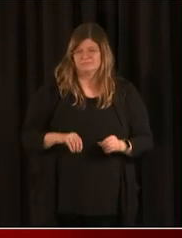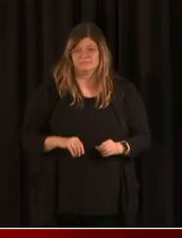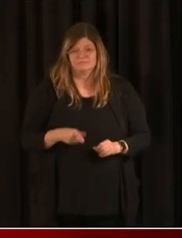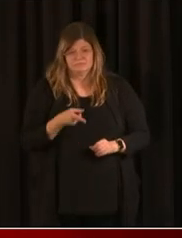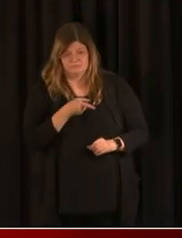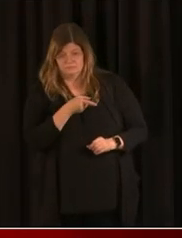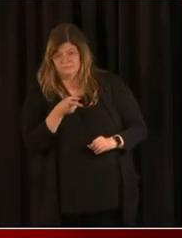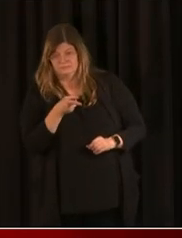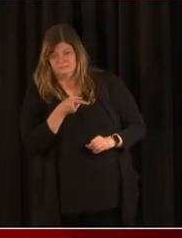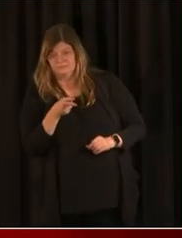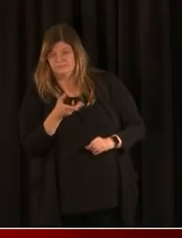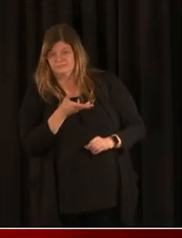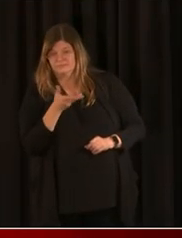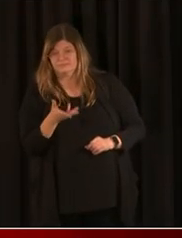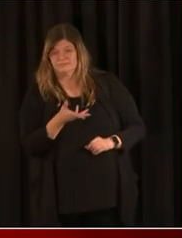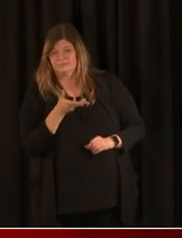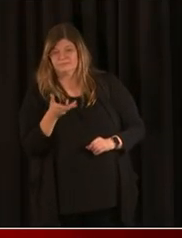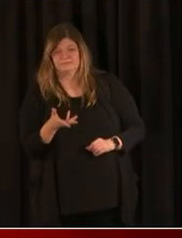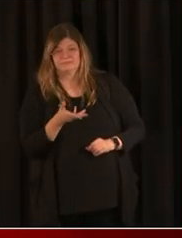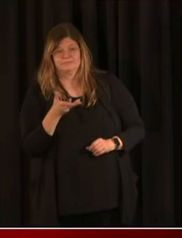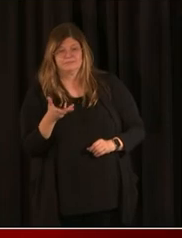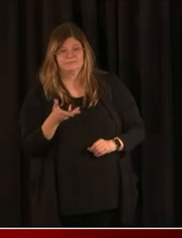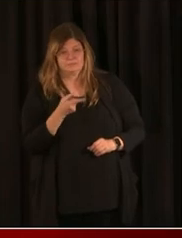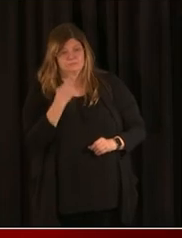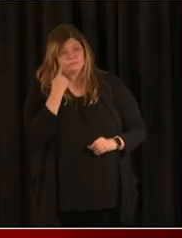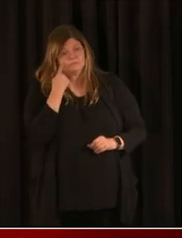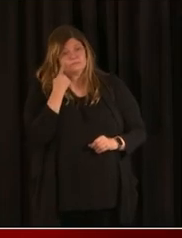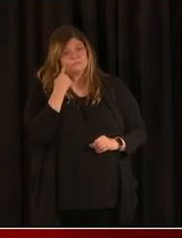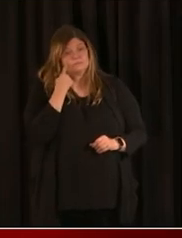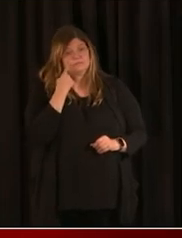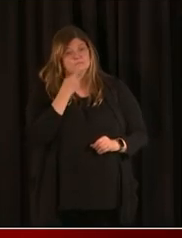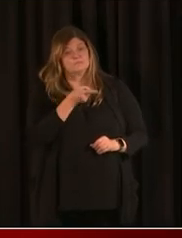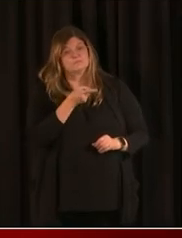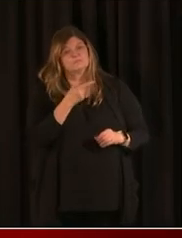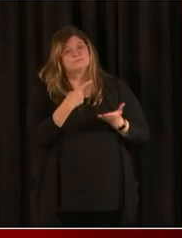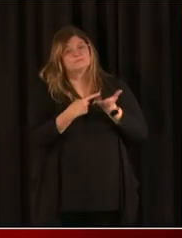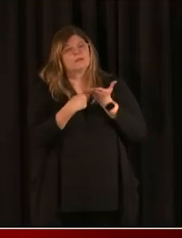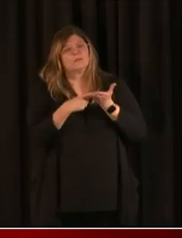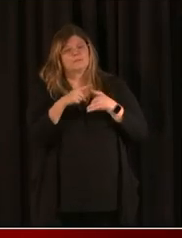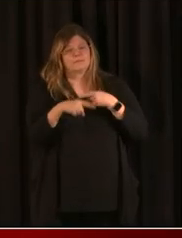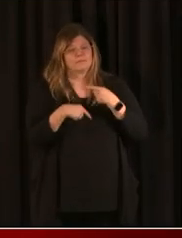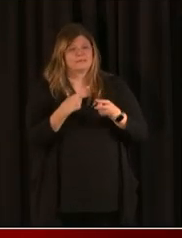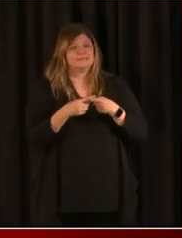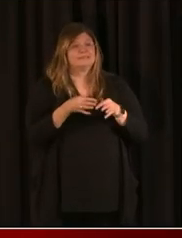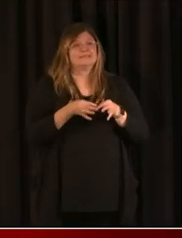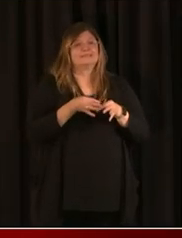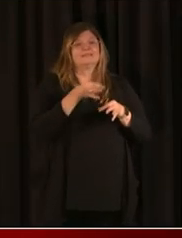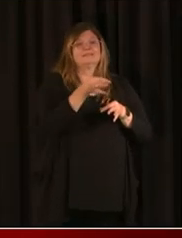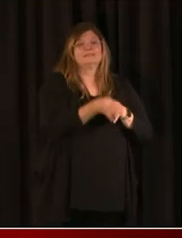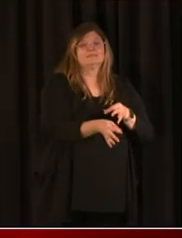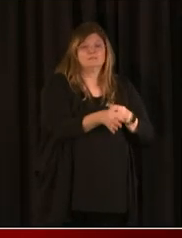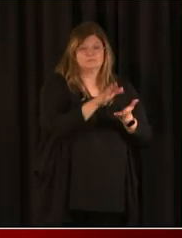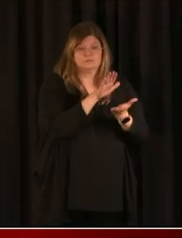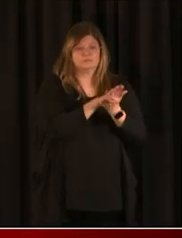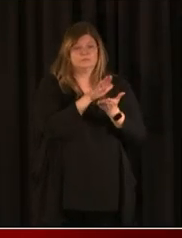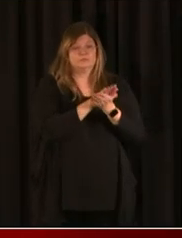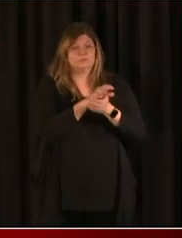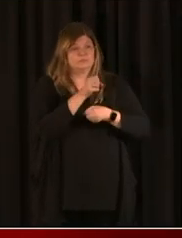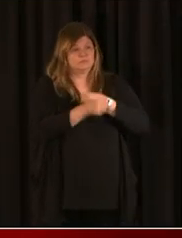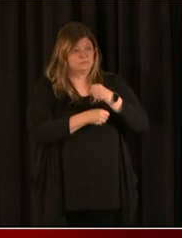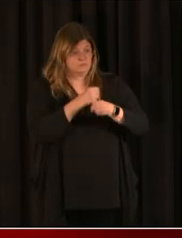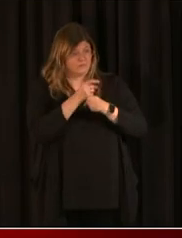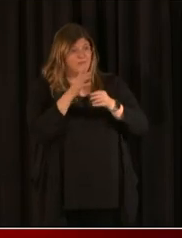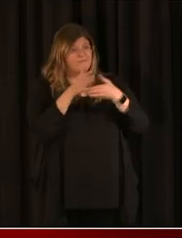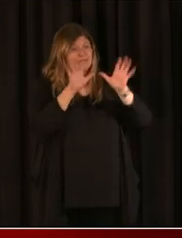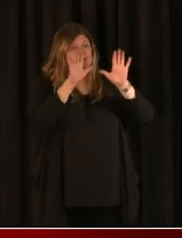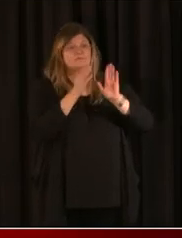you all considered, or have there been any talks about extending the school year? Good